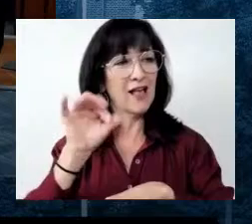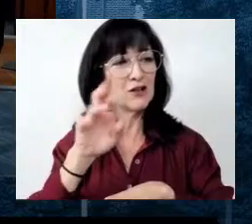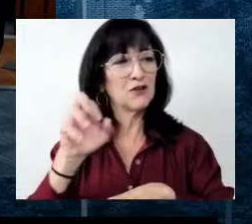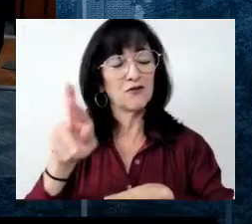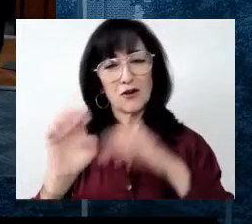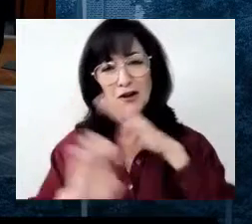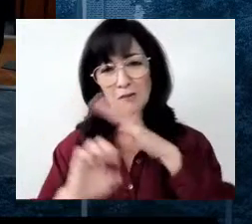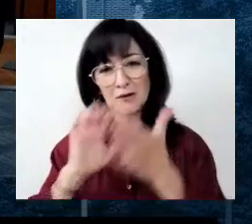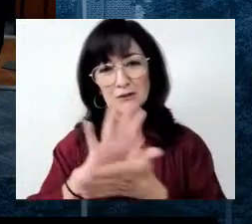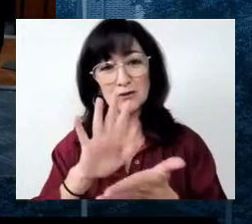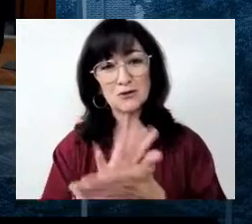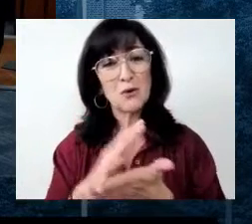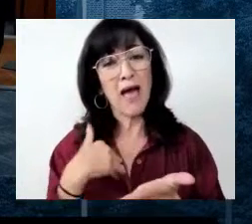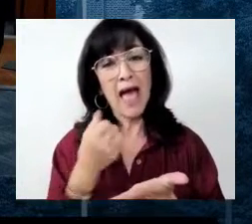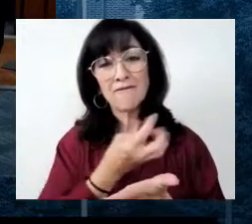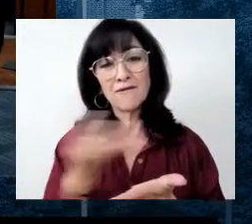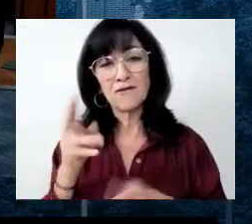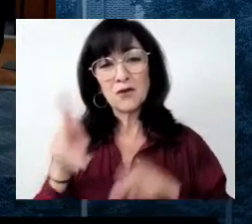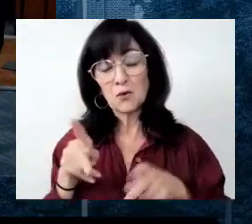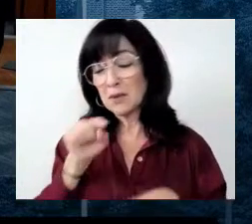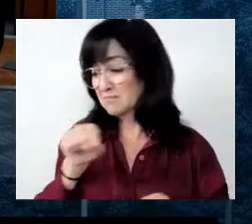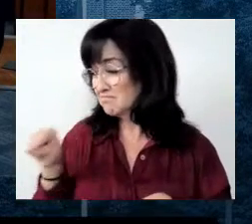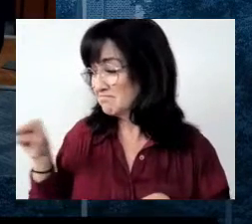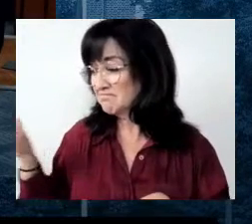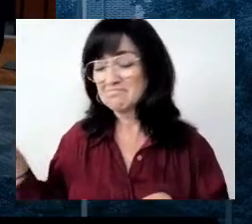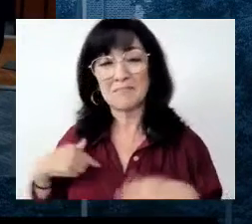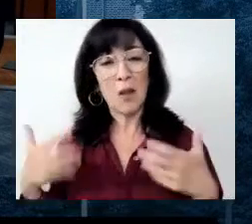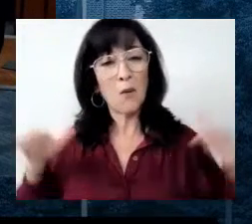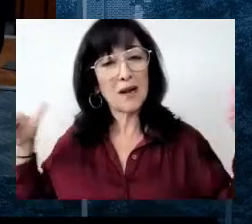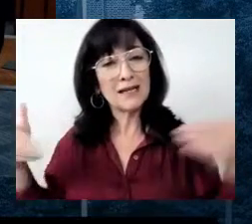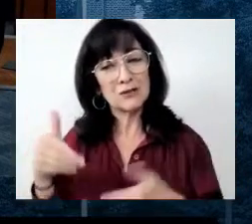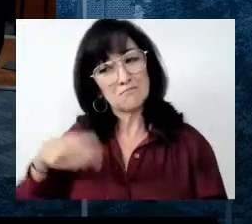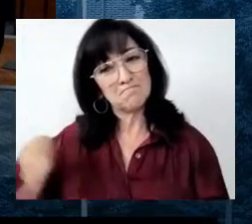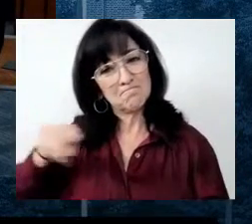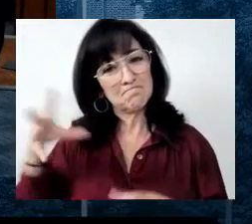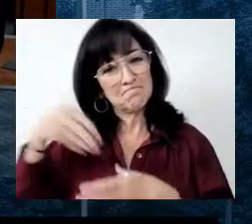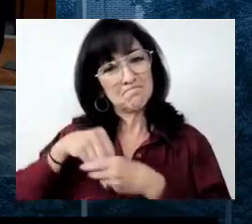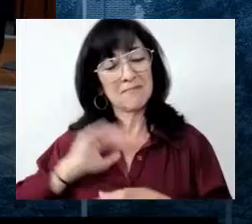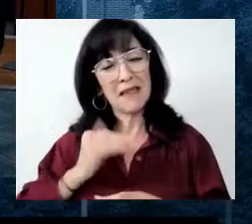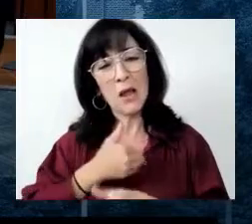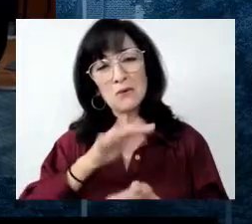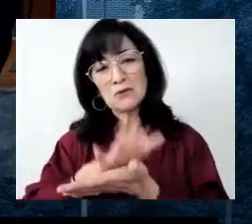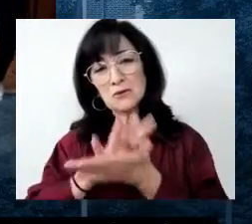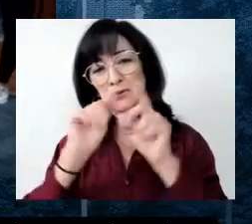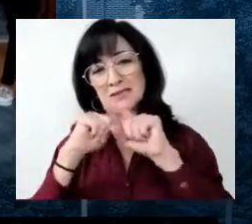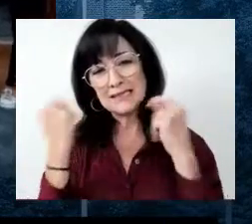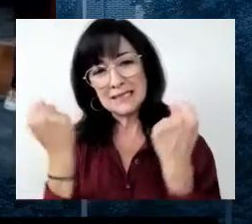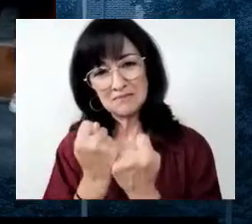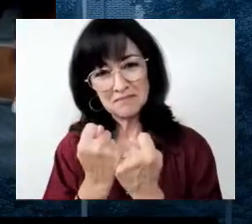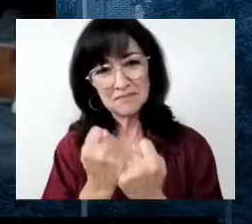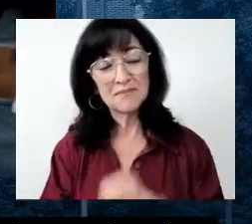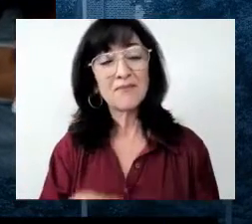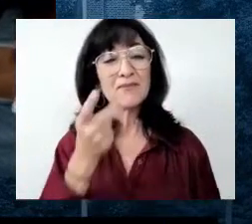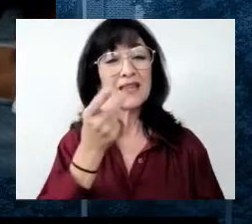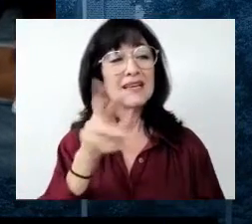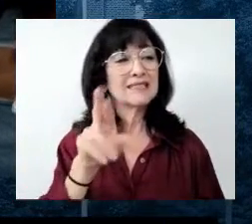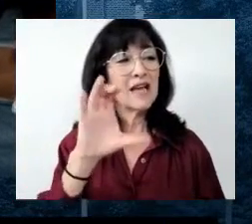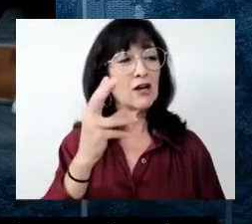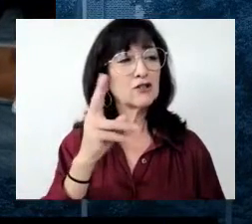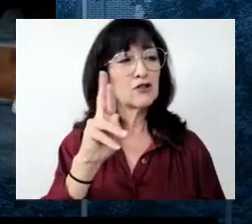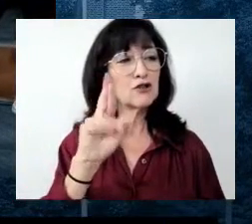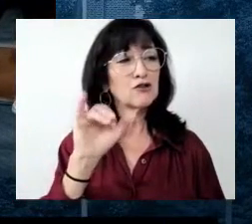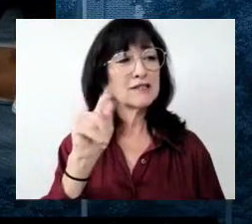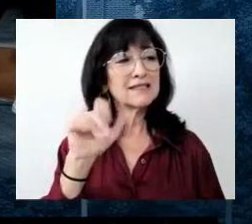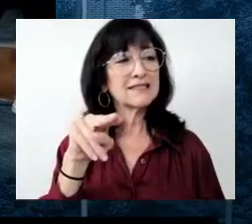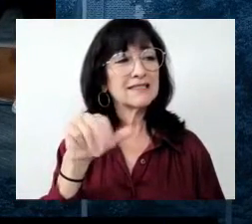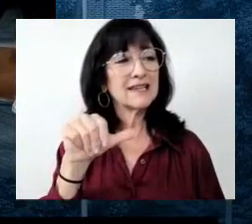few people that I'd like to take a moment and introduce as they are part of our school team. We have Dr. Christina Aloyas, our superintendent of the